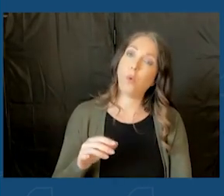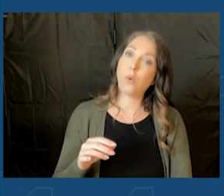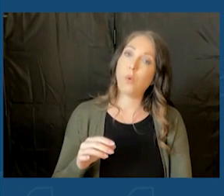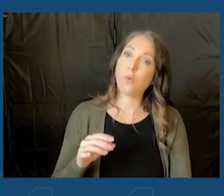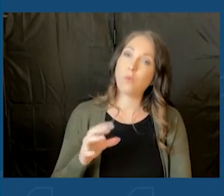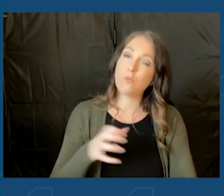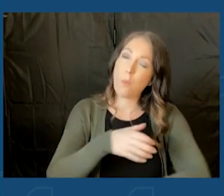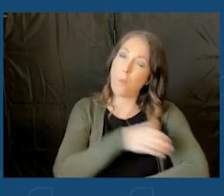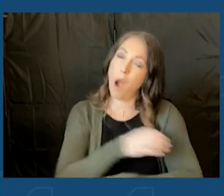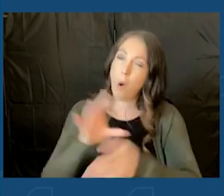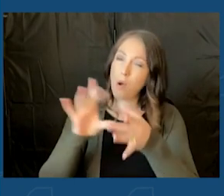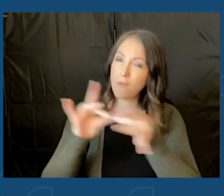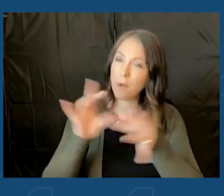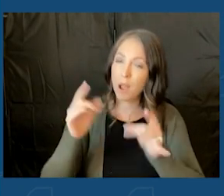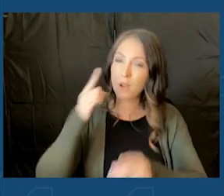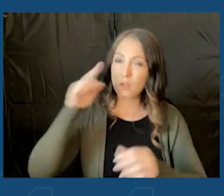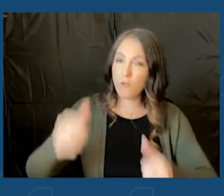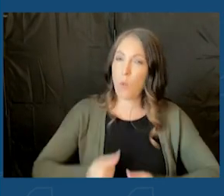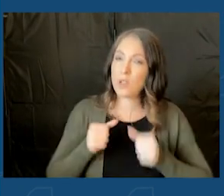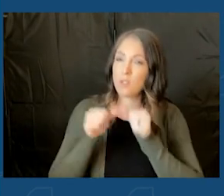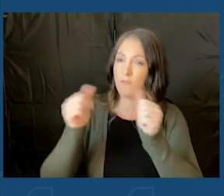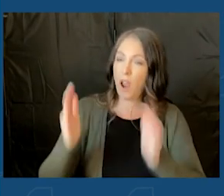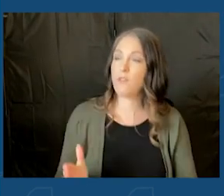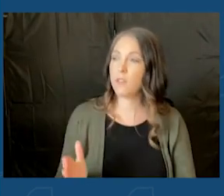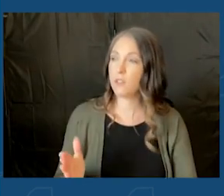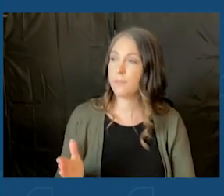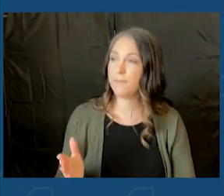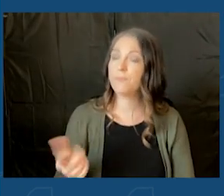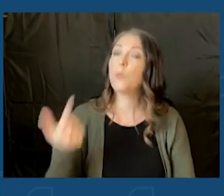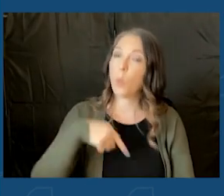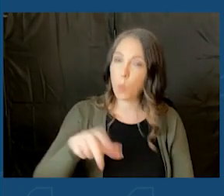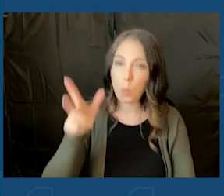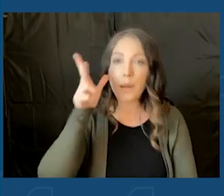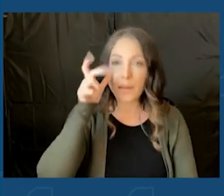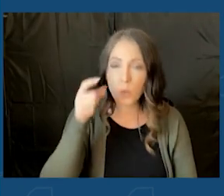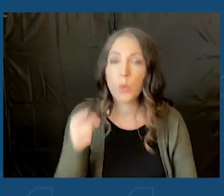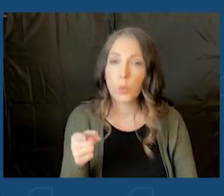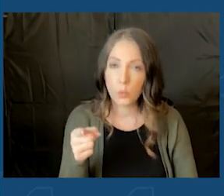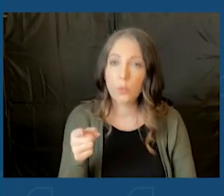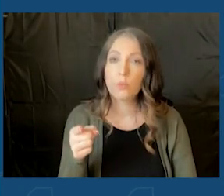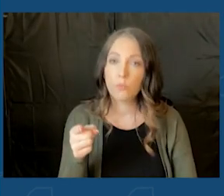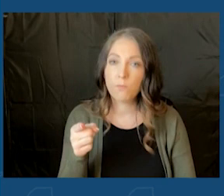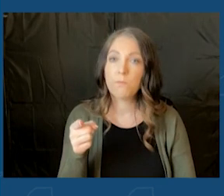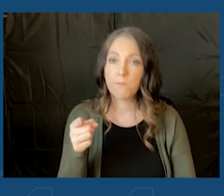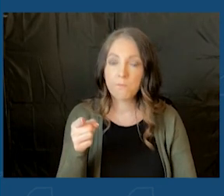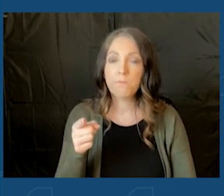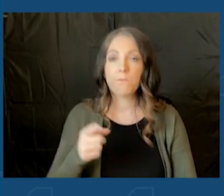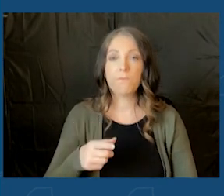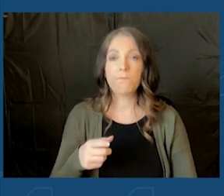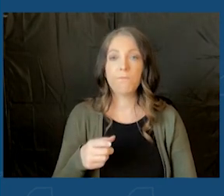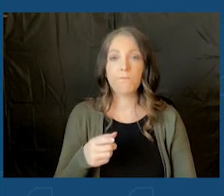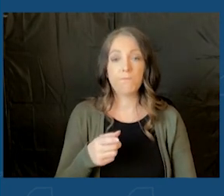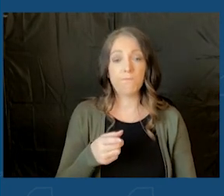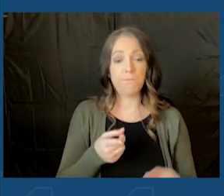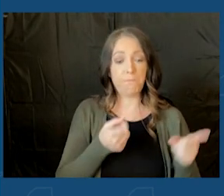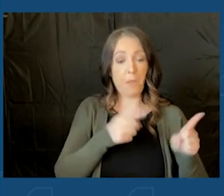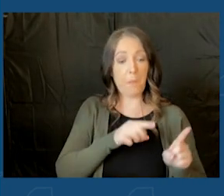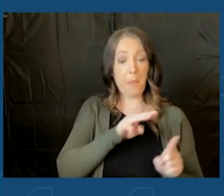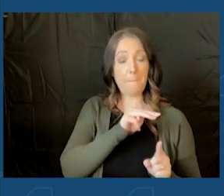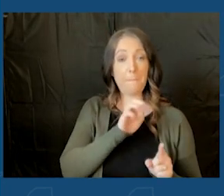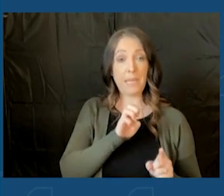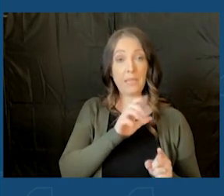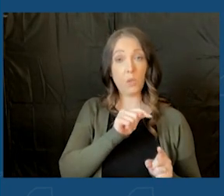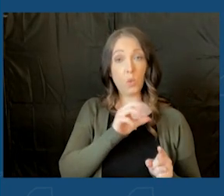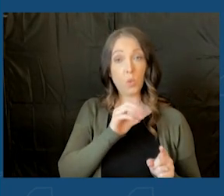abuse survivors. We hear you. And we are going from me too to we